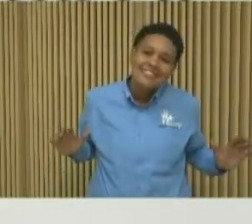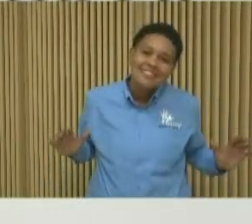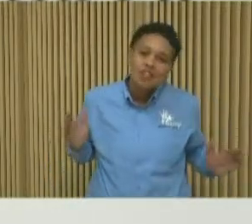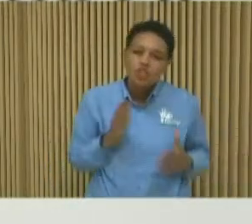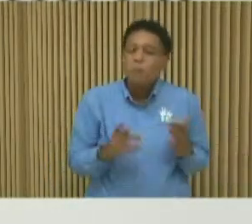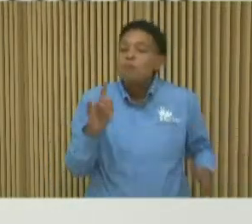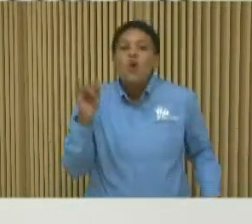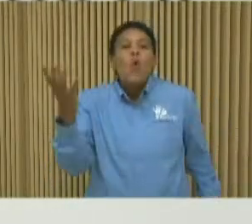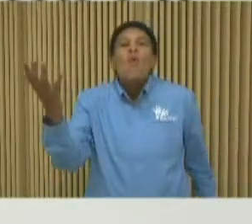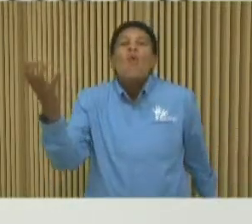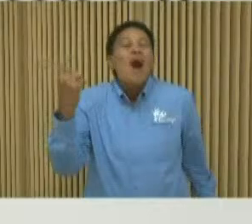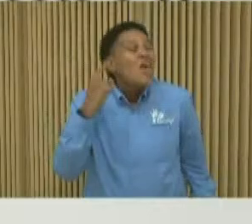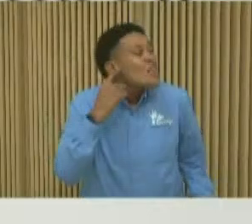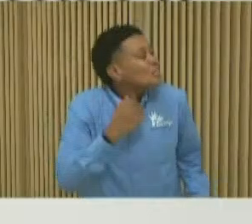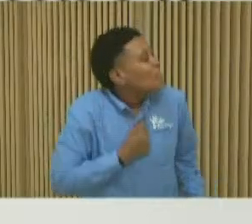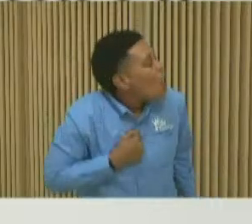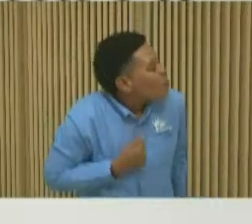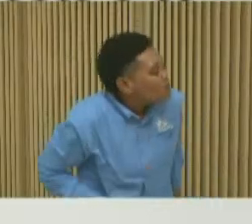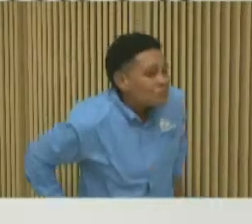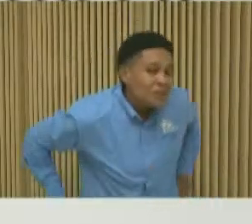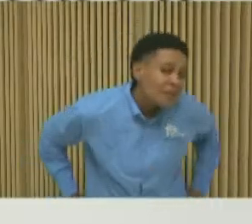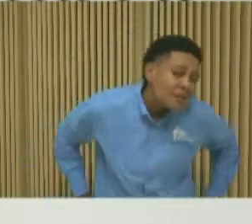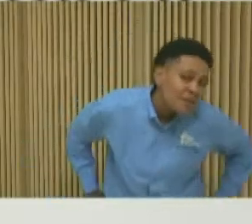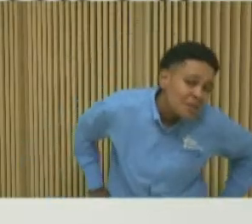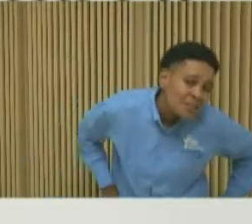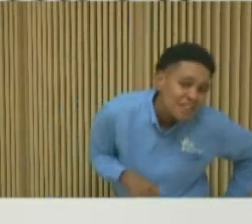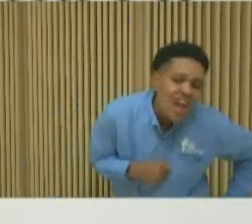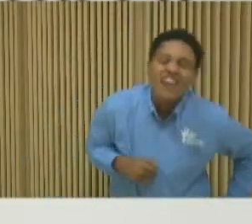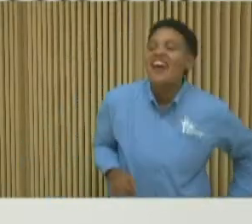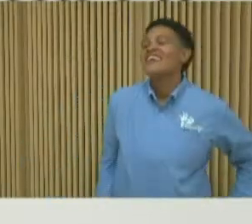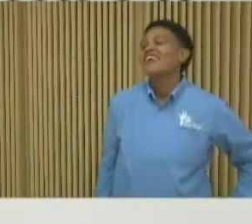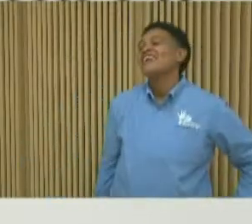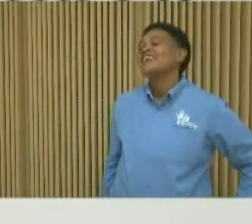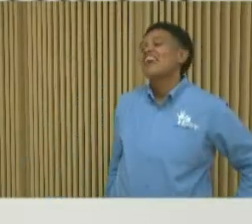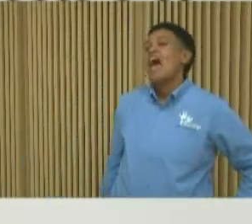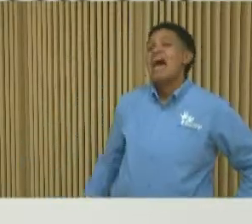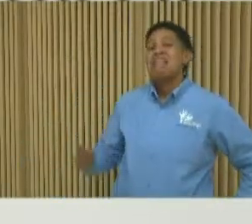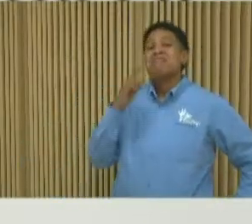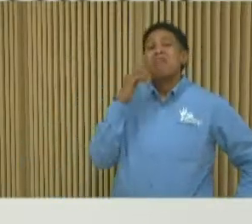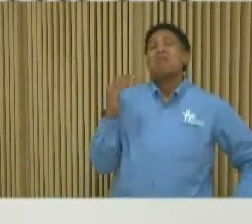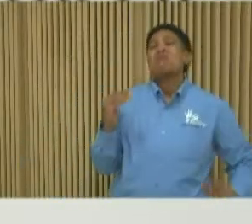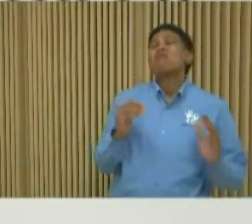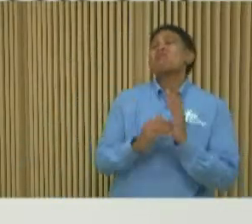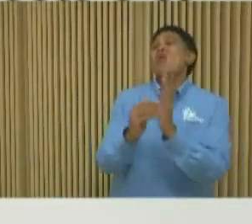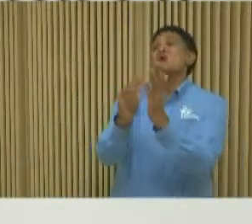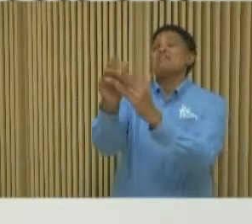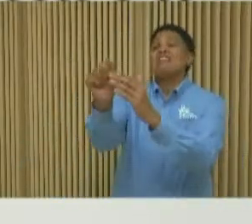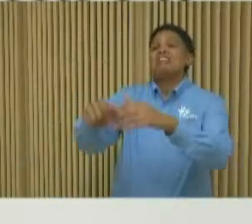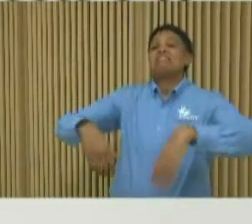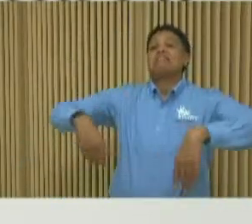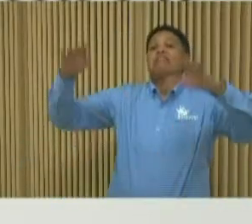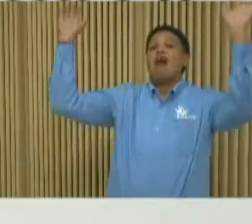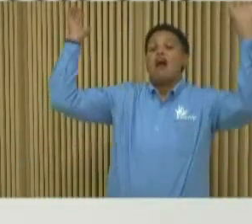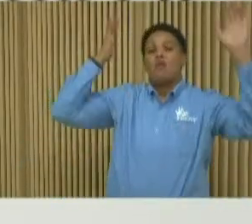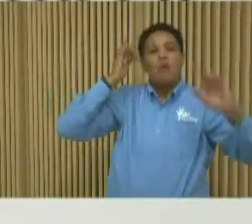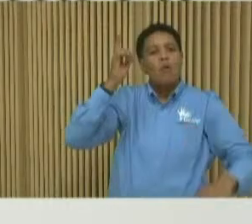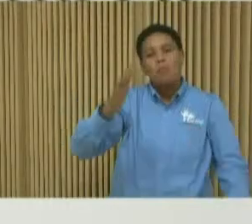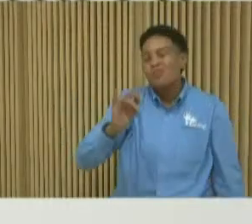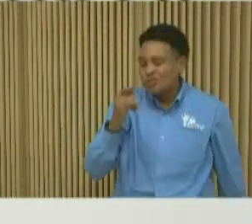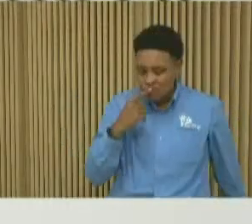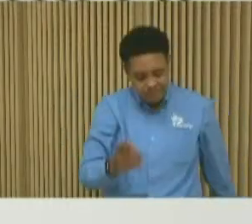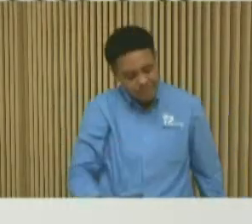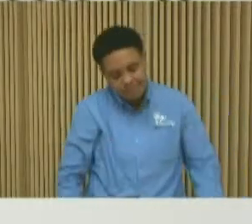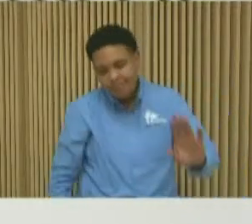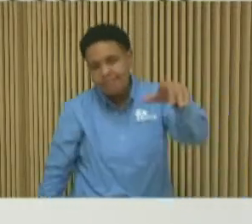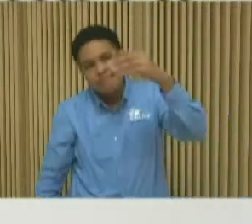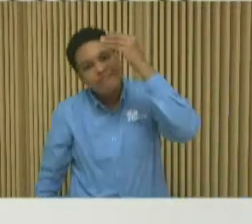that's it. And I've seen hundreds of thousands of dollars go through the door because one person just came up front and said,